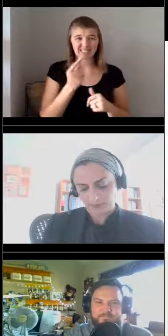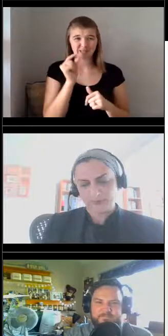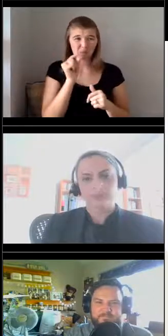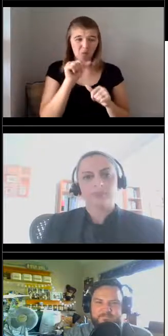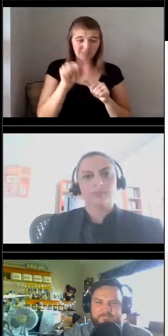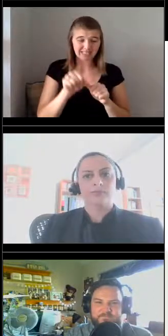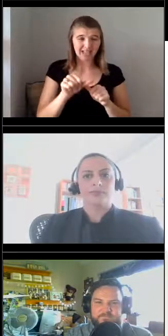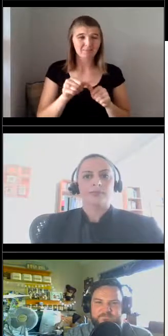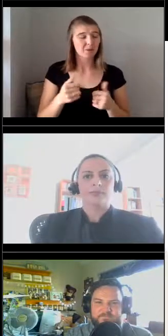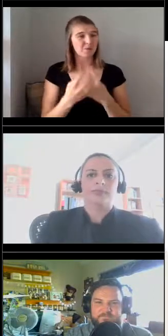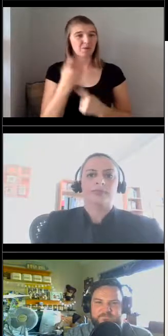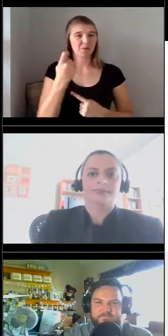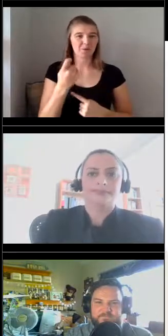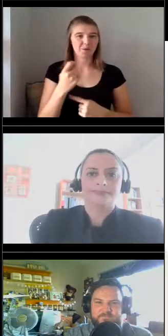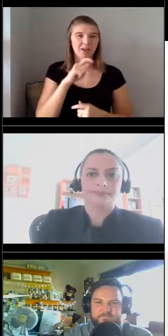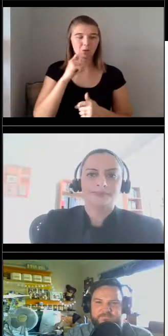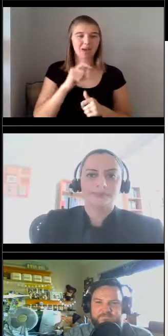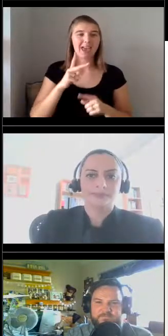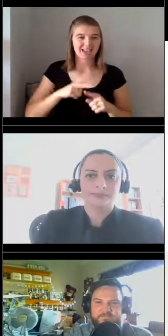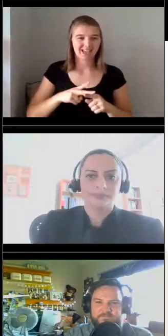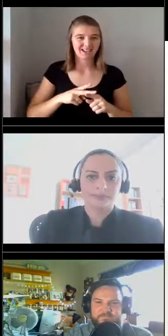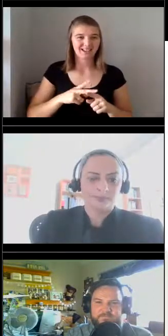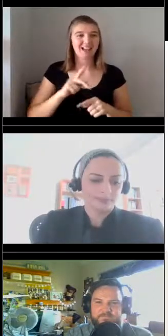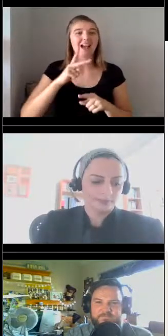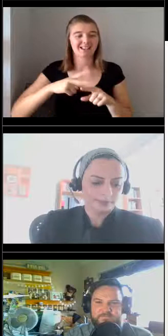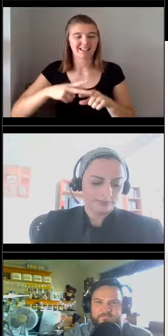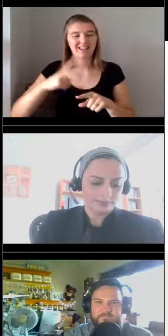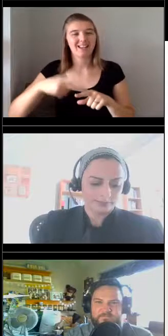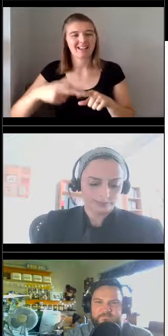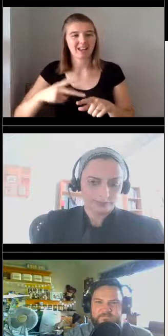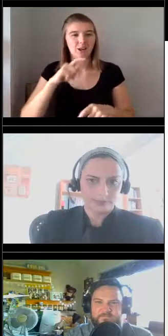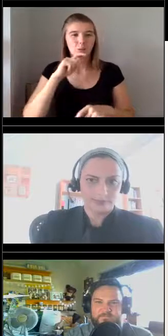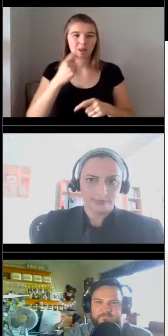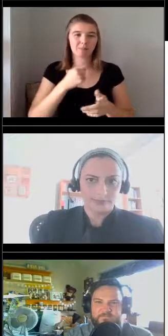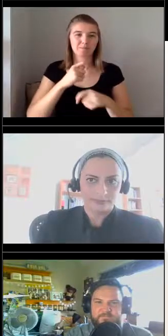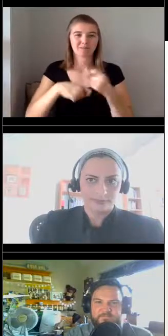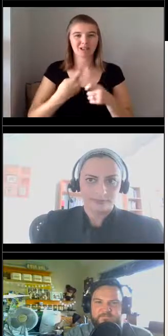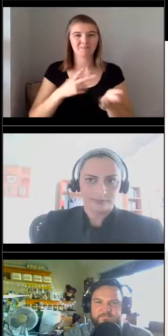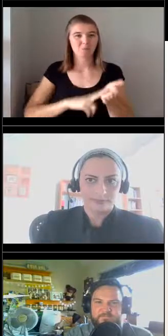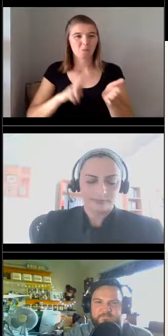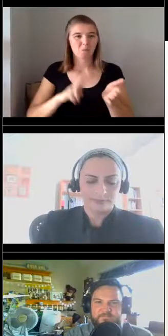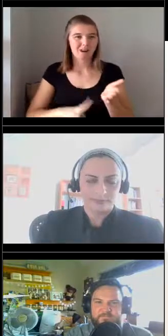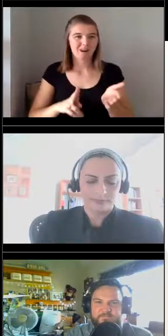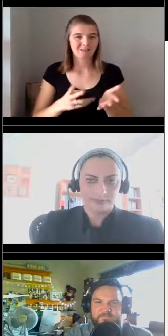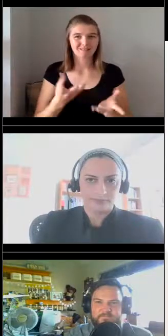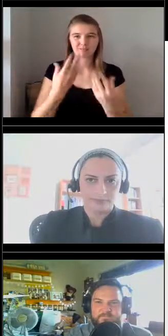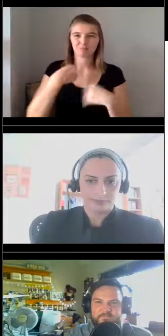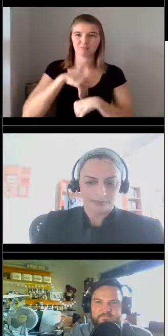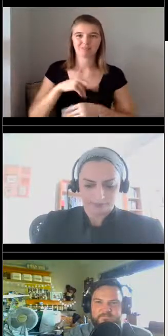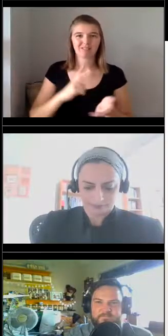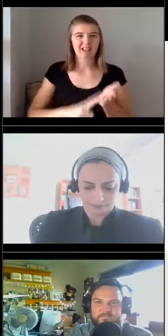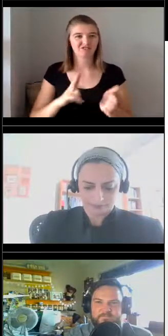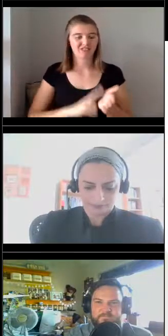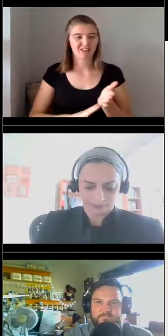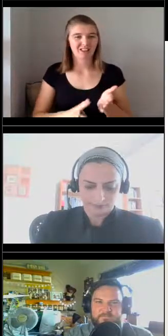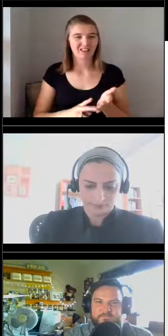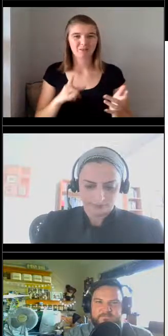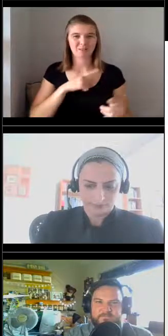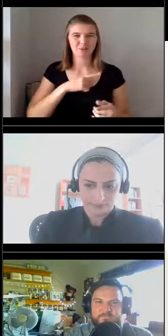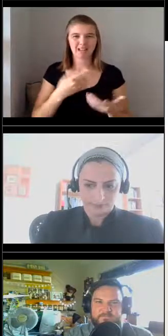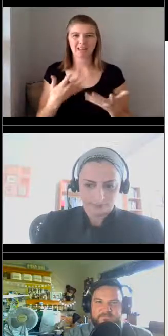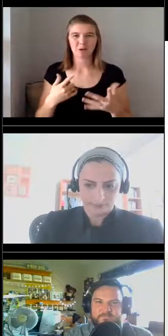beneficial in our response to COVID, and I think there's a key way in terms of how we talk about it, because we talk about COVID like it's this kind of own